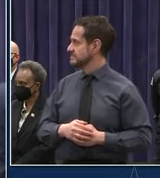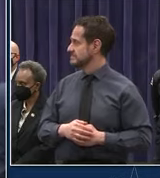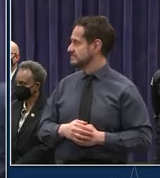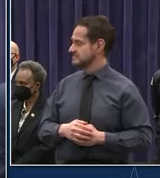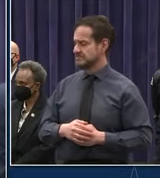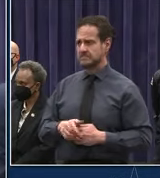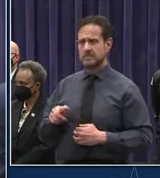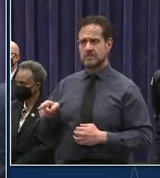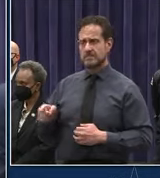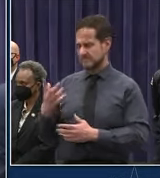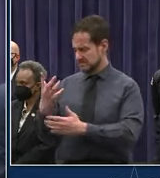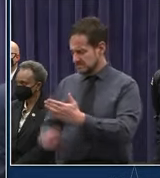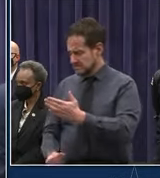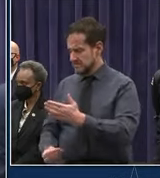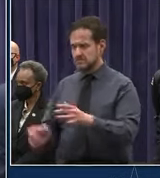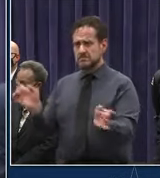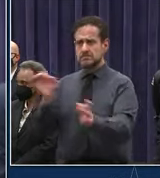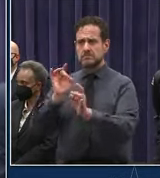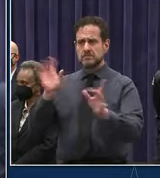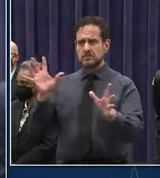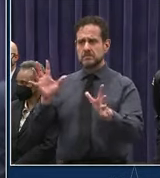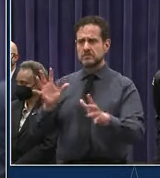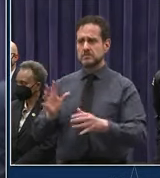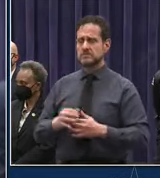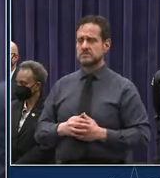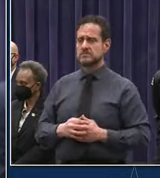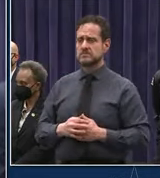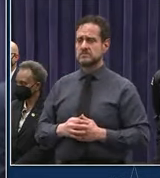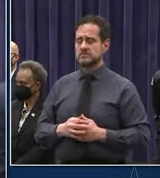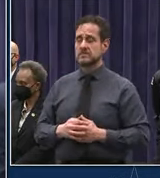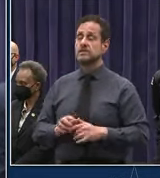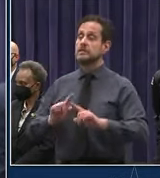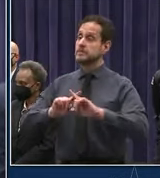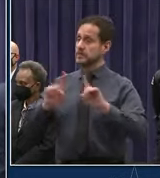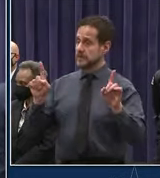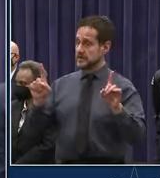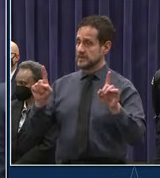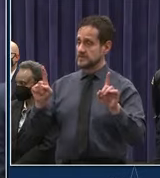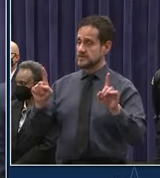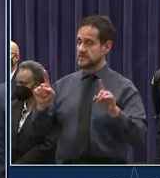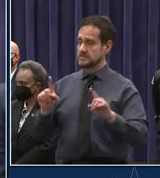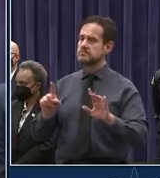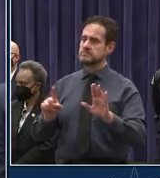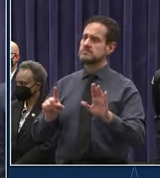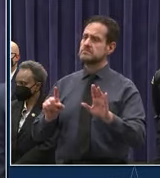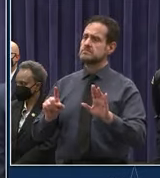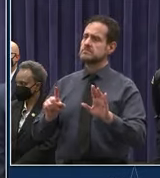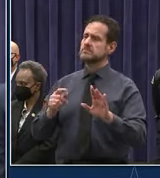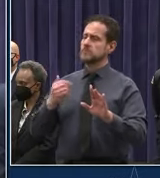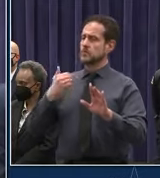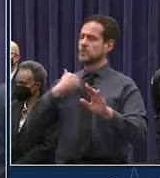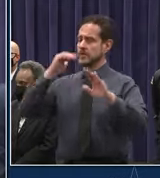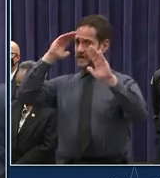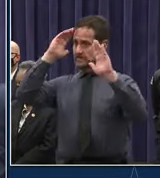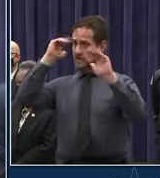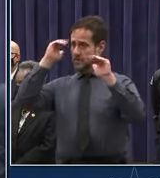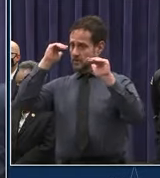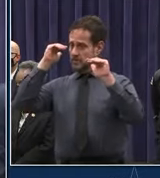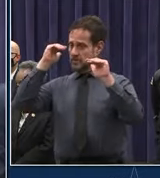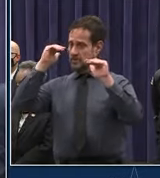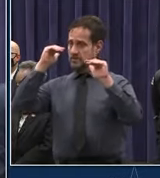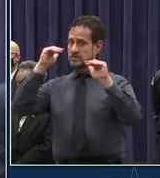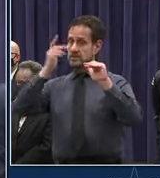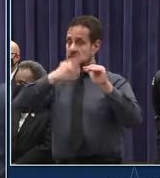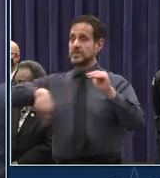It's terrible where we find ourselves, but there's silver lining coming together and changing